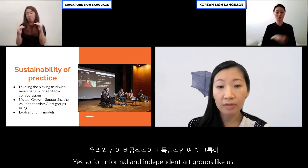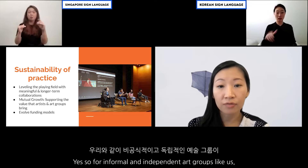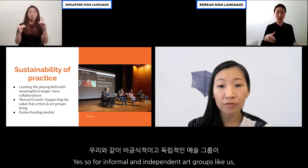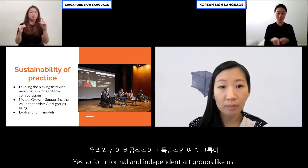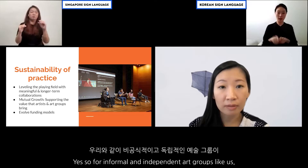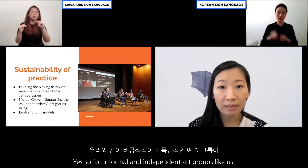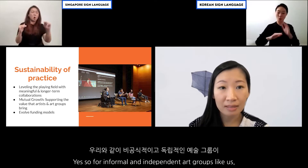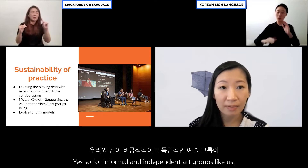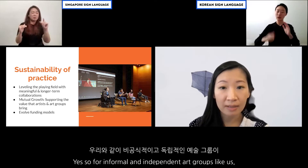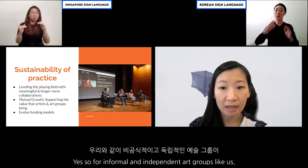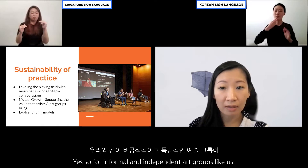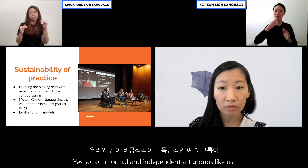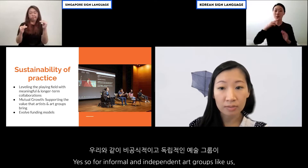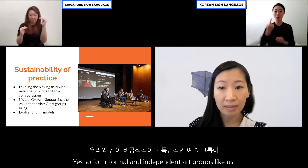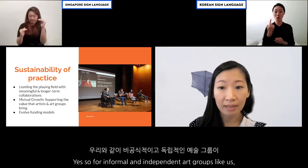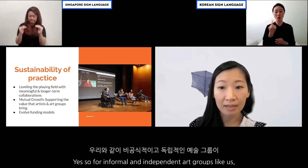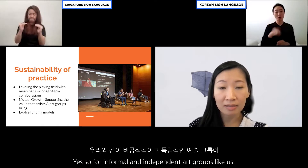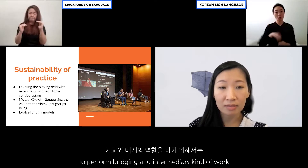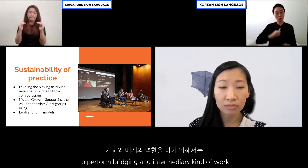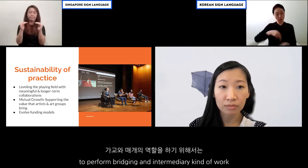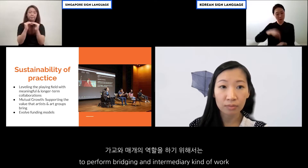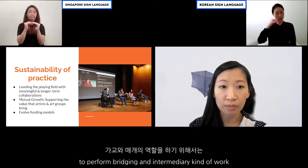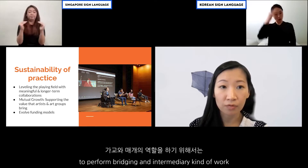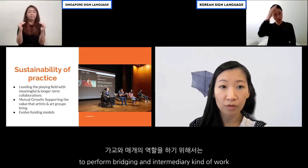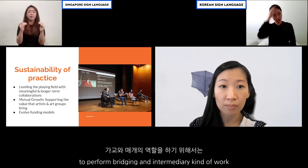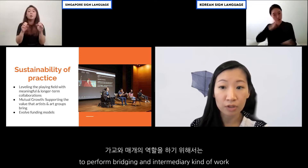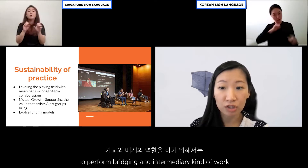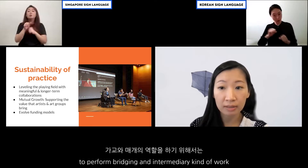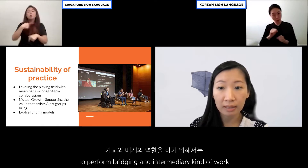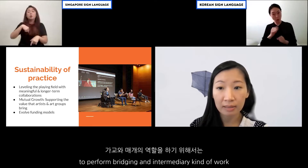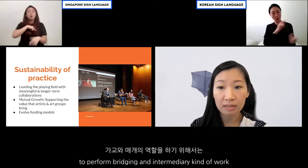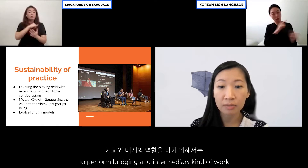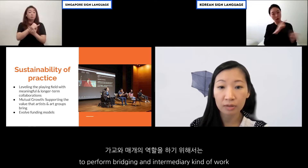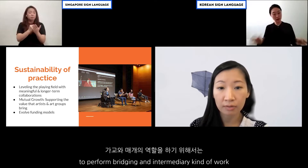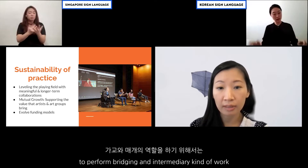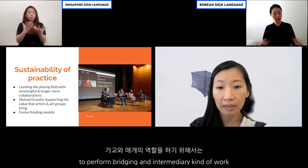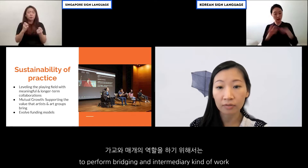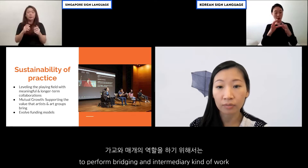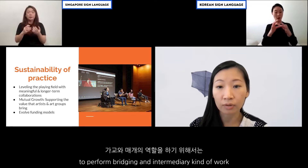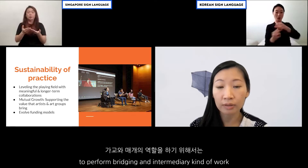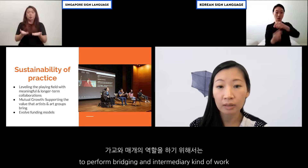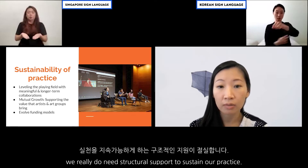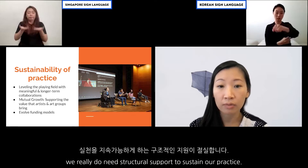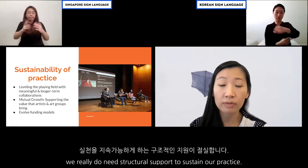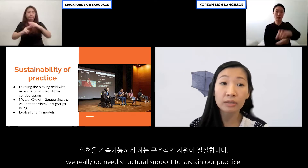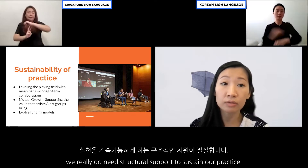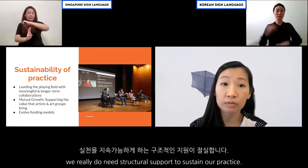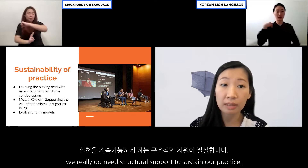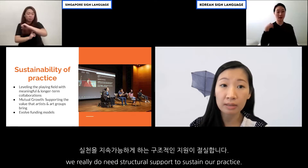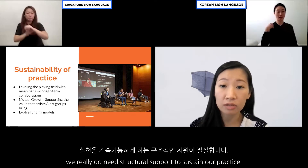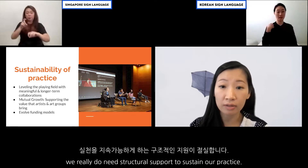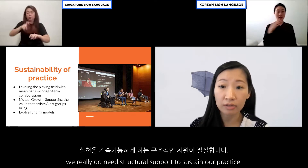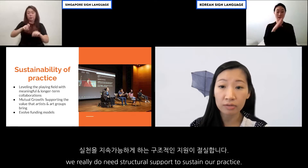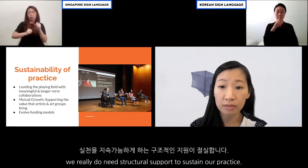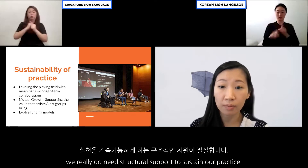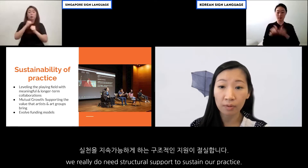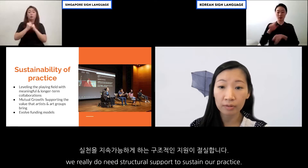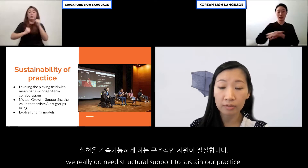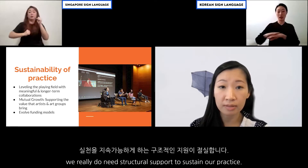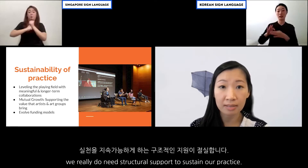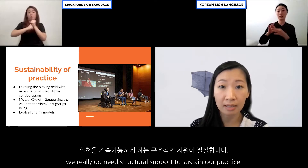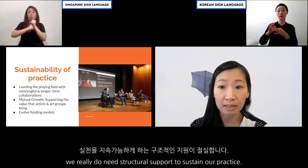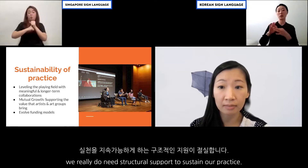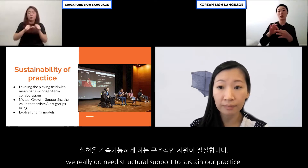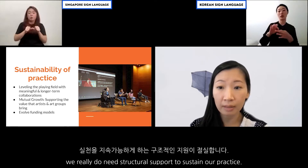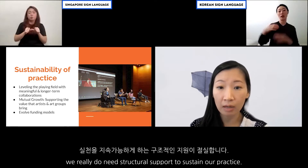for informal and independent art groups like us who perform bridging and intermediary kind of work, we really do need structural support